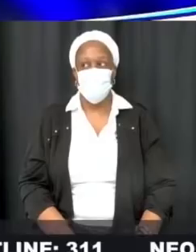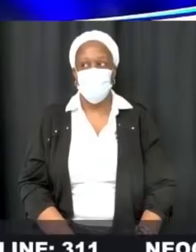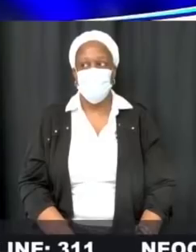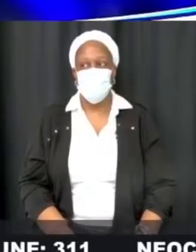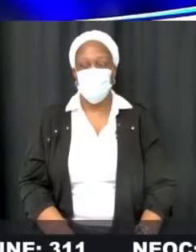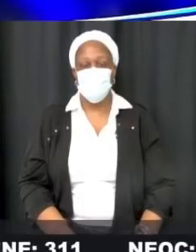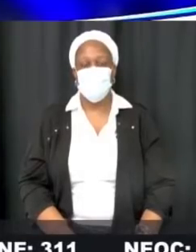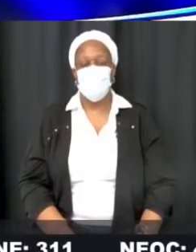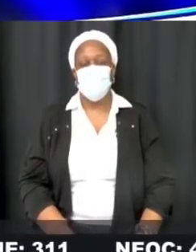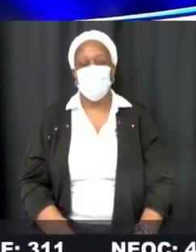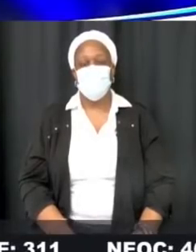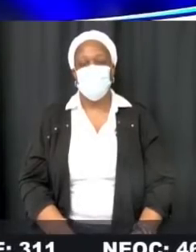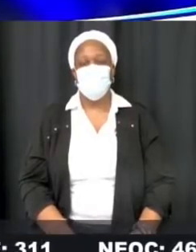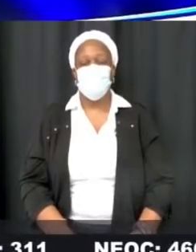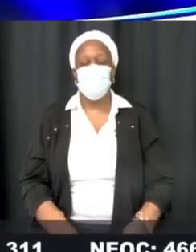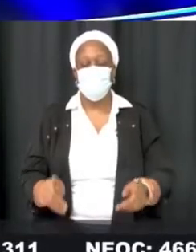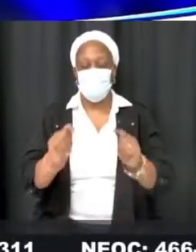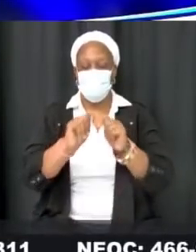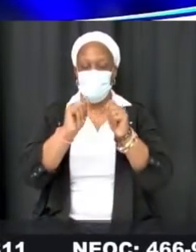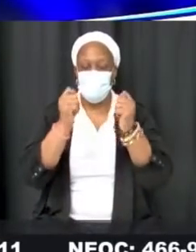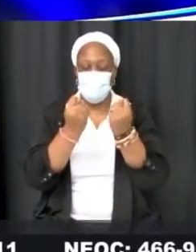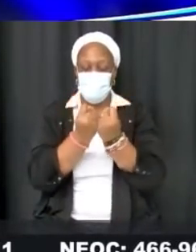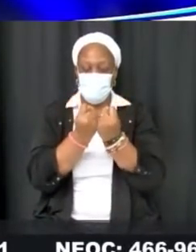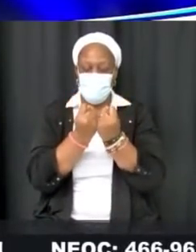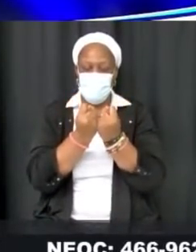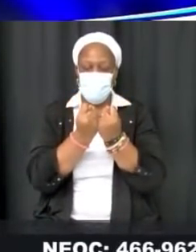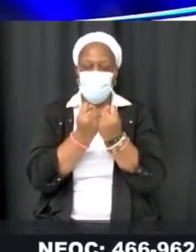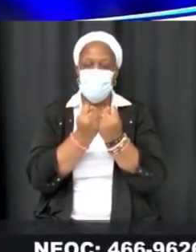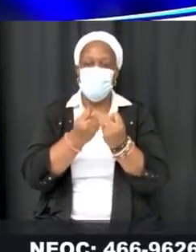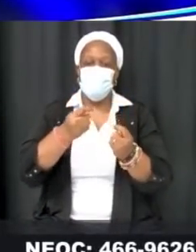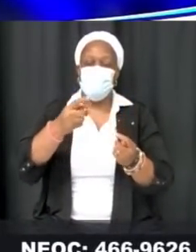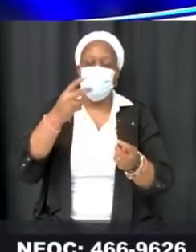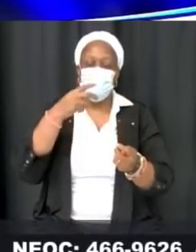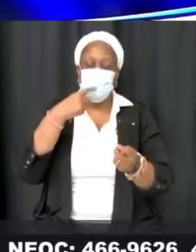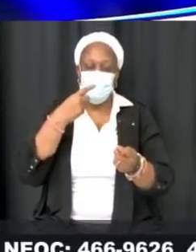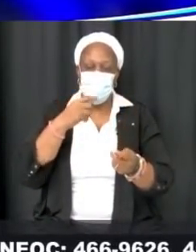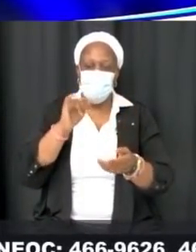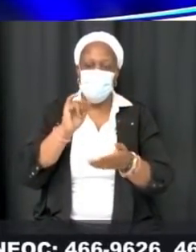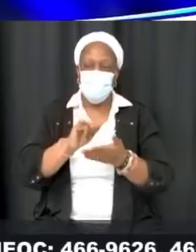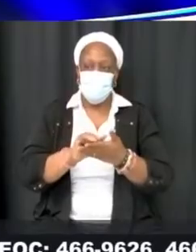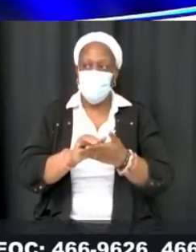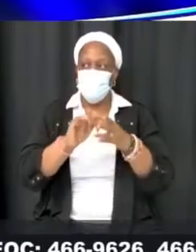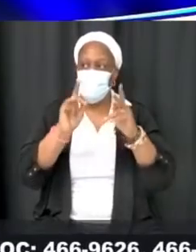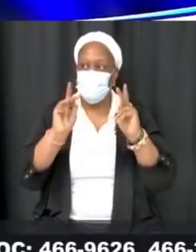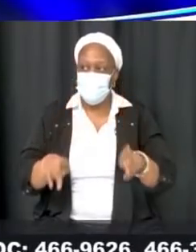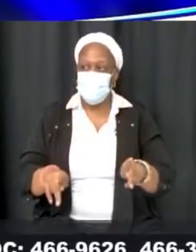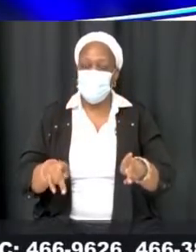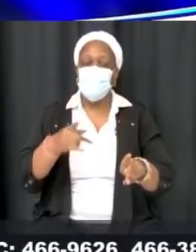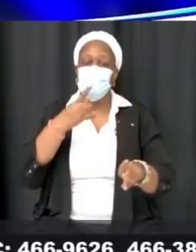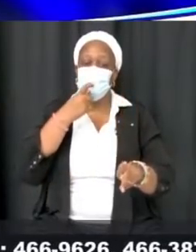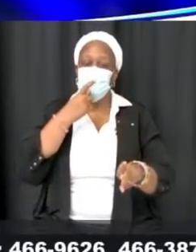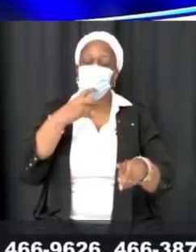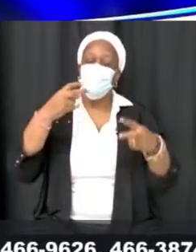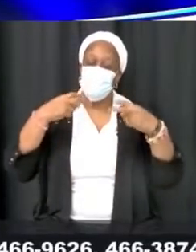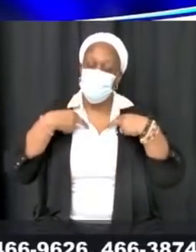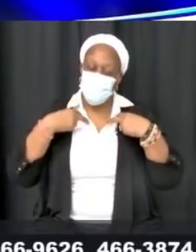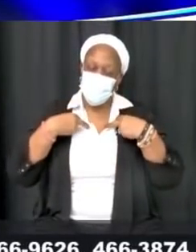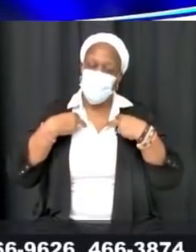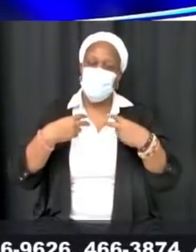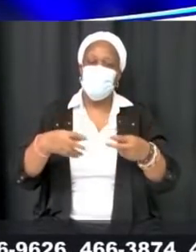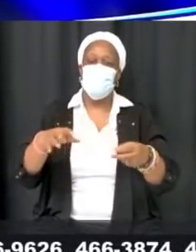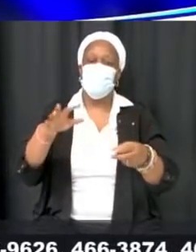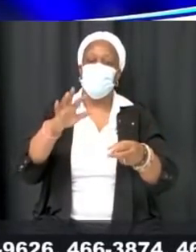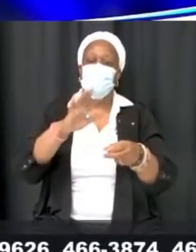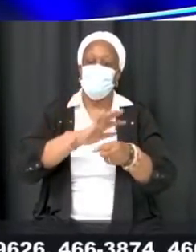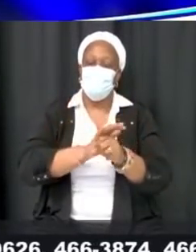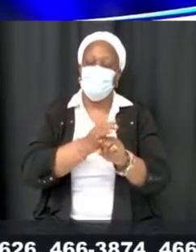The COVID-19 task force has confirmed reports of persons who are confirmed COVID-19 cases in